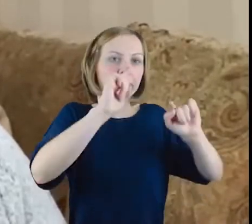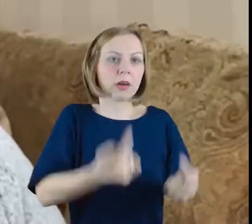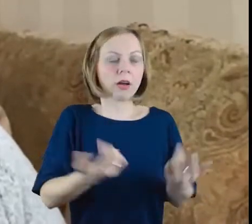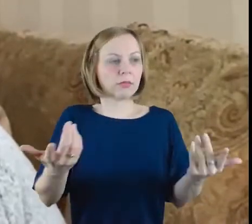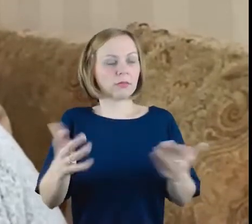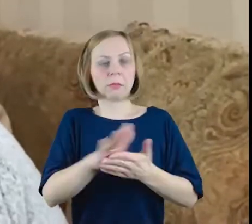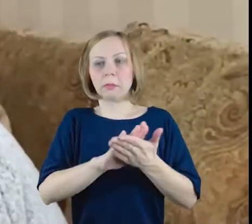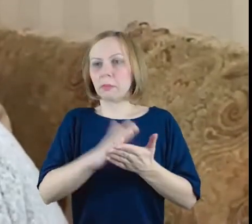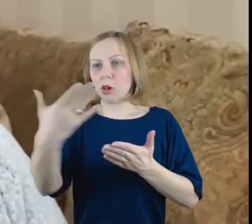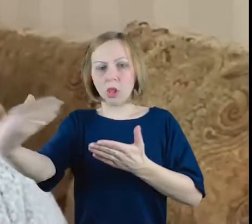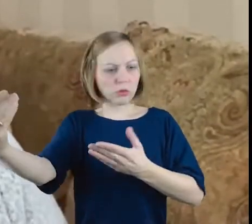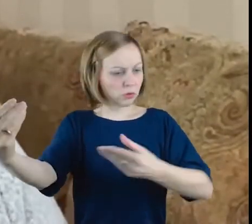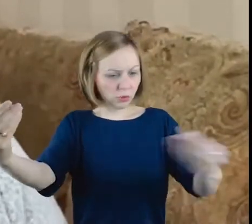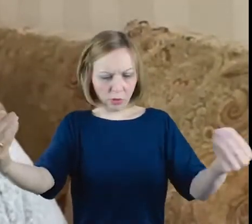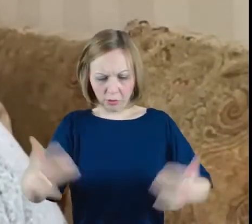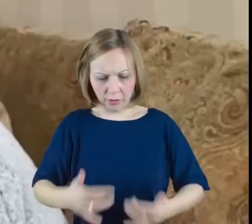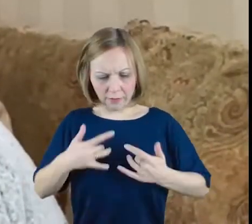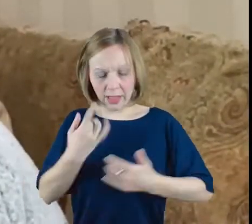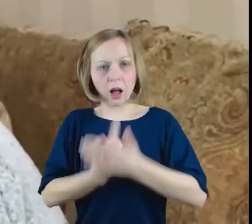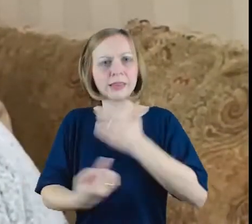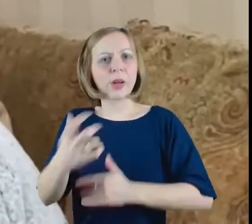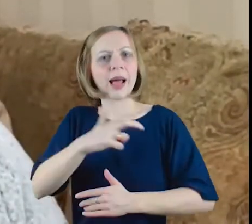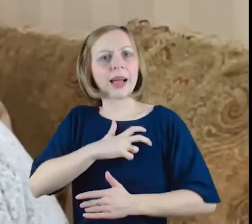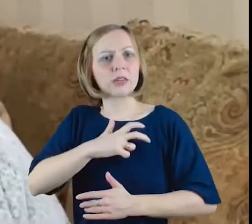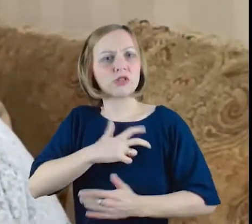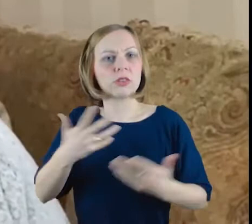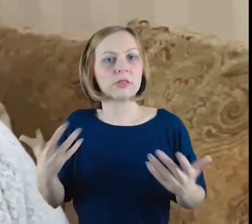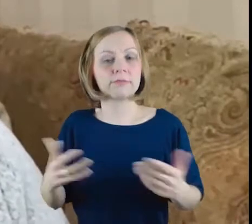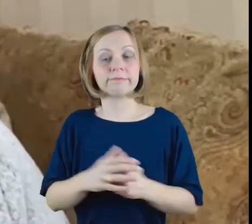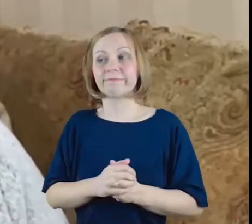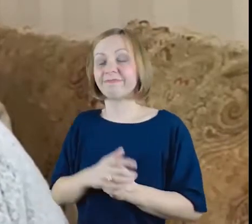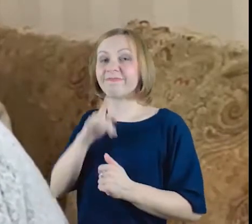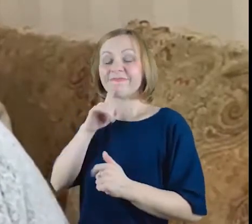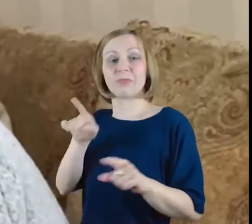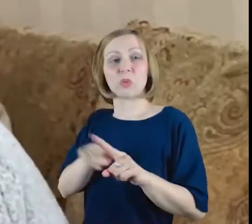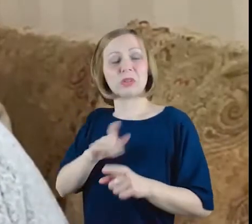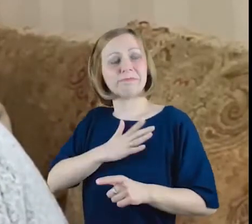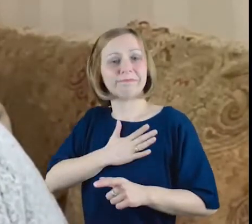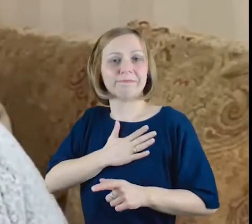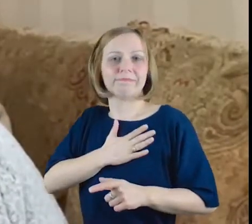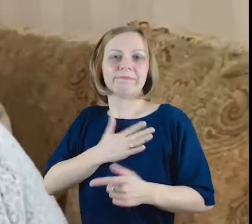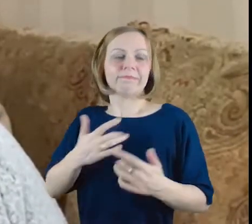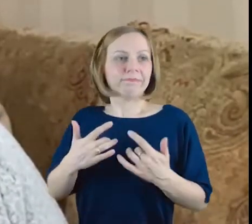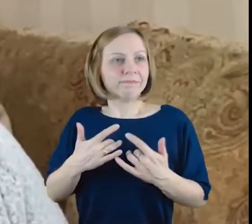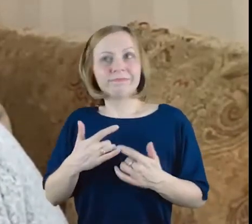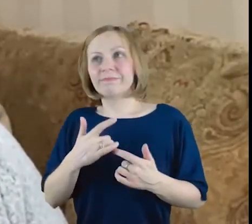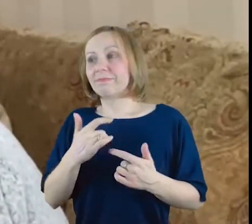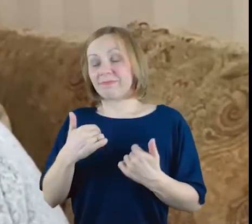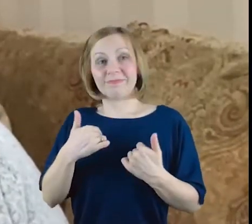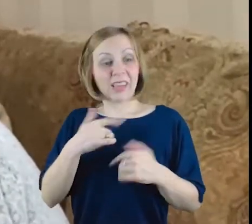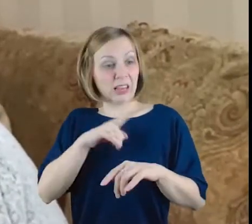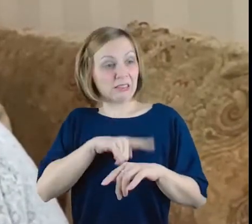of isolation and anxiety at times. Added to this has been the heartache of not spending the precious time I